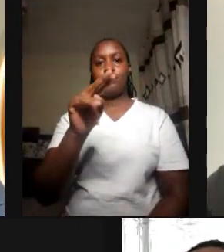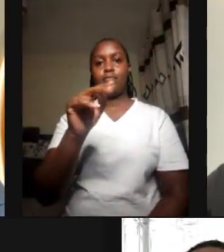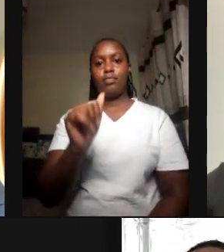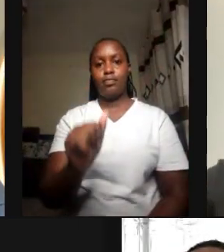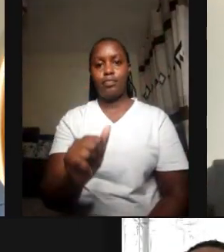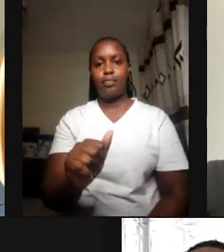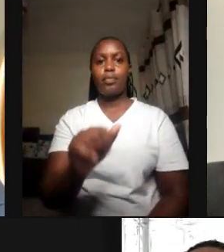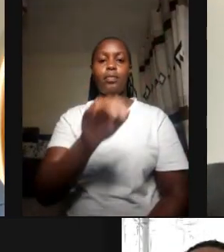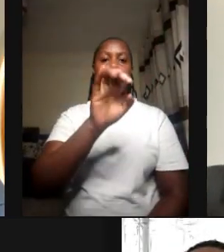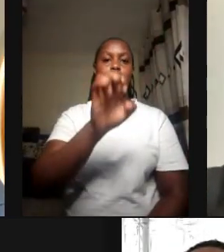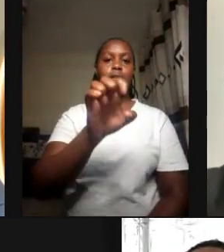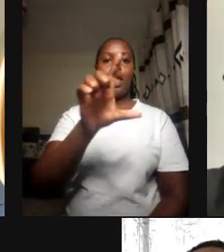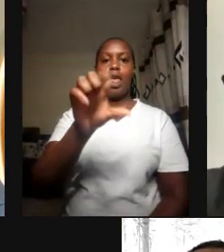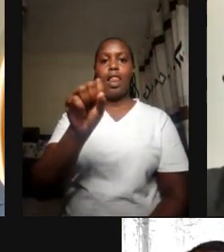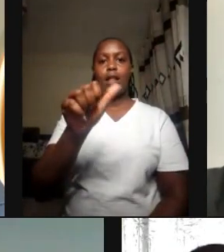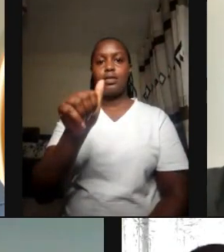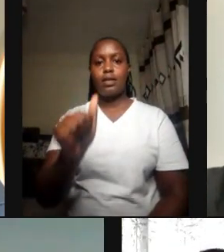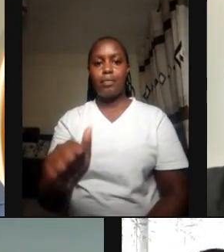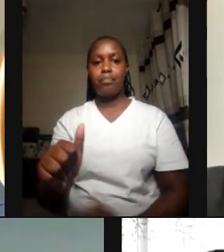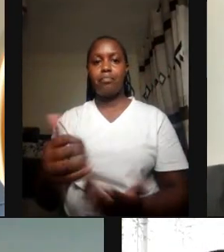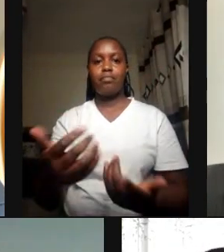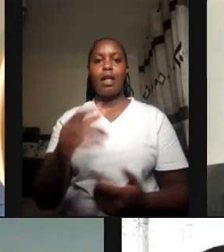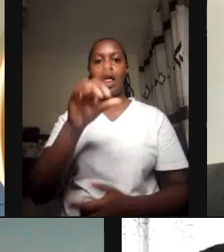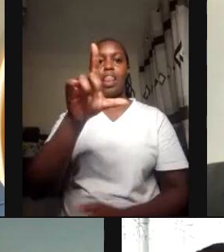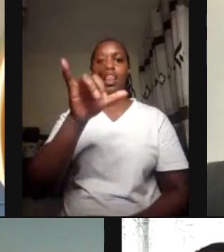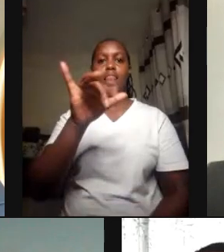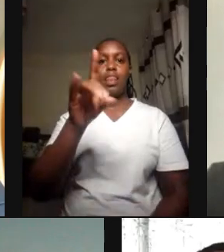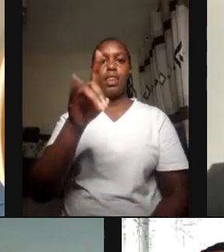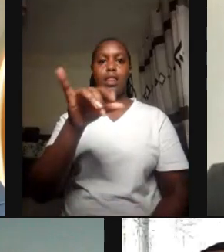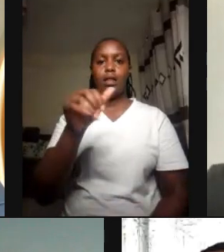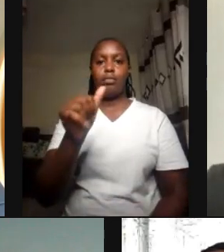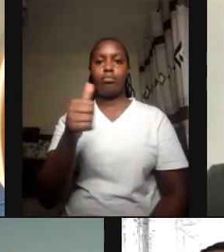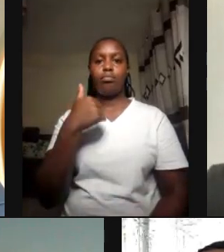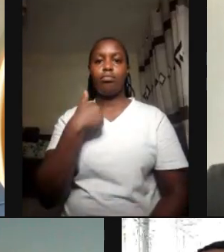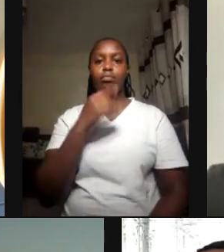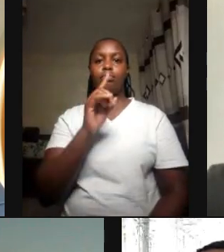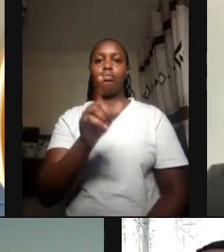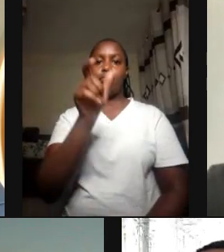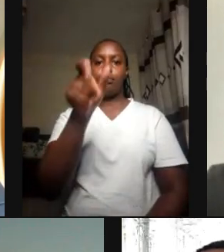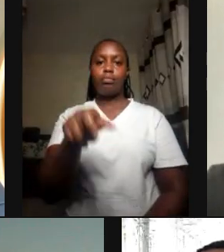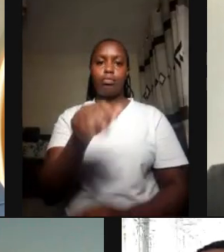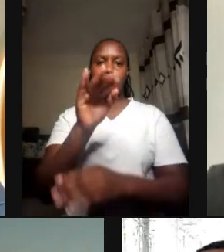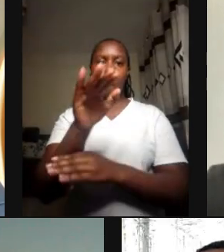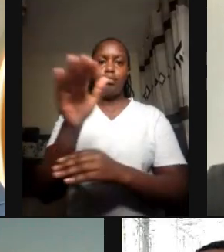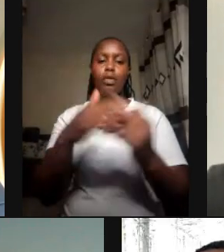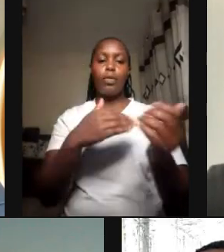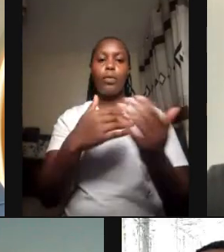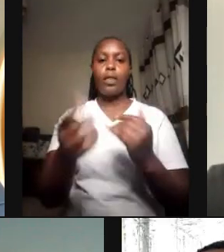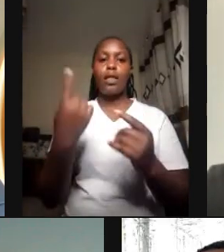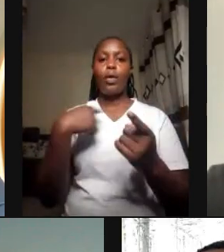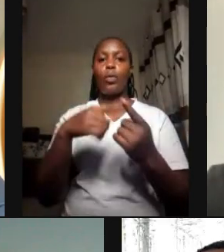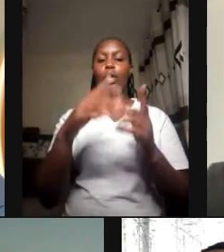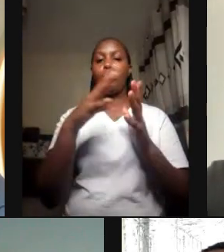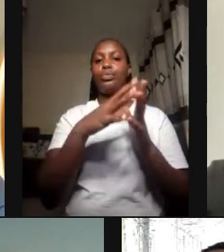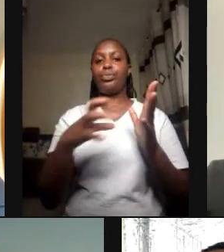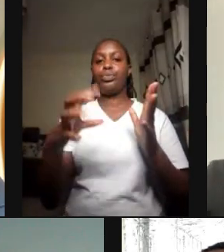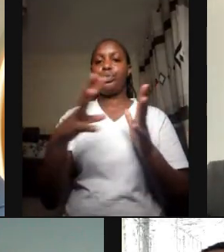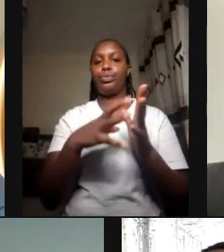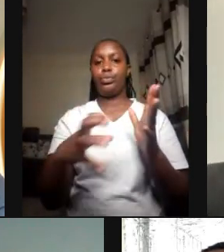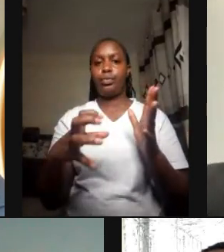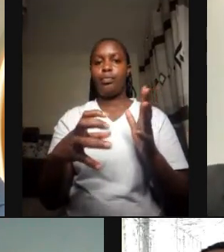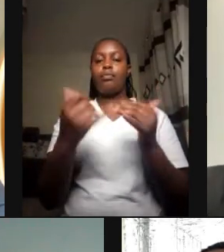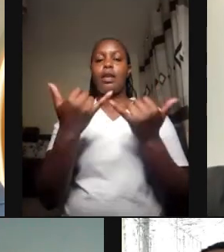Lydia. There was somebody who was asking if the session is being recorded. I've just been informed